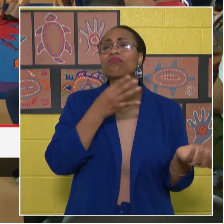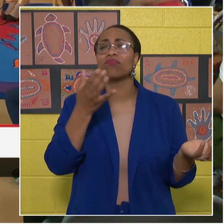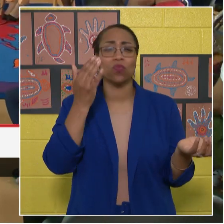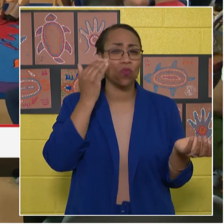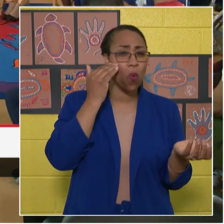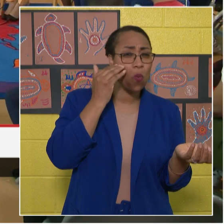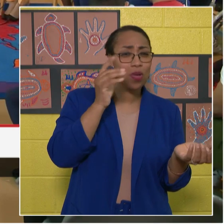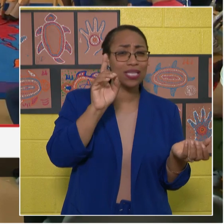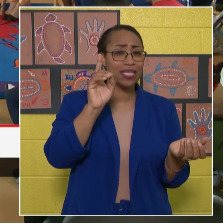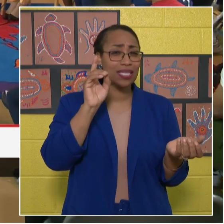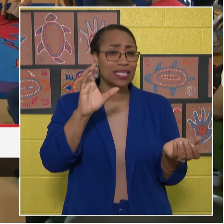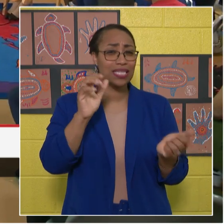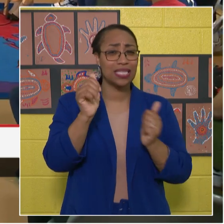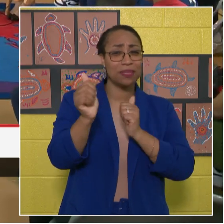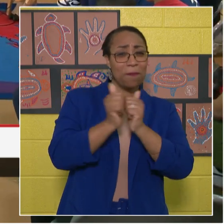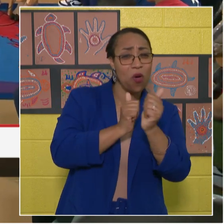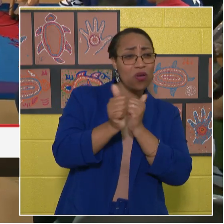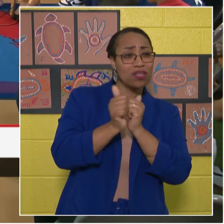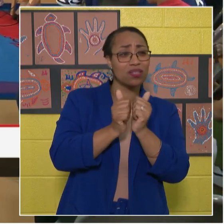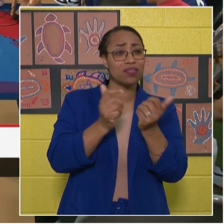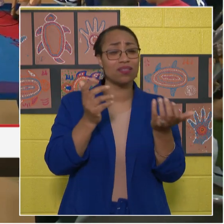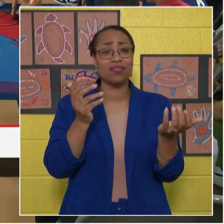your sports interests.